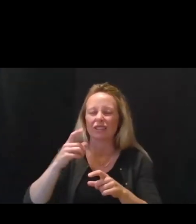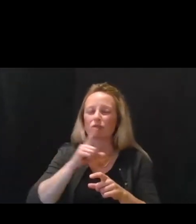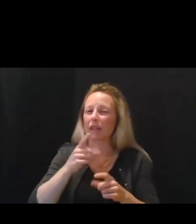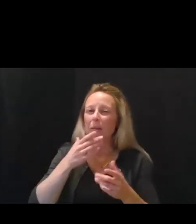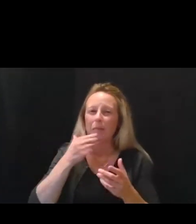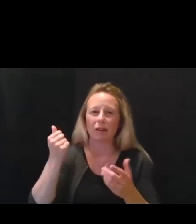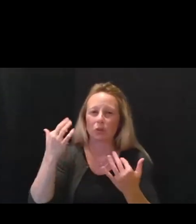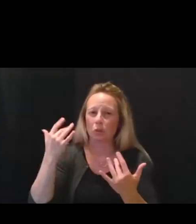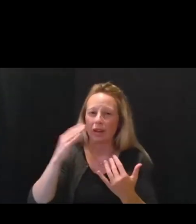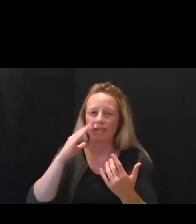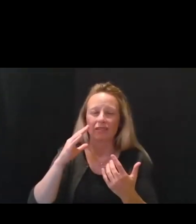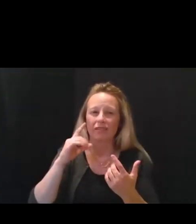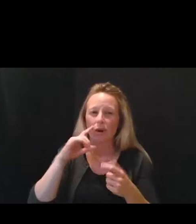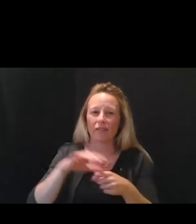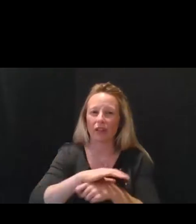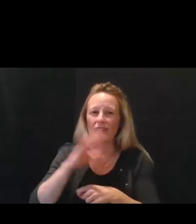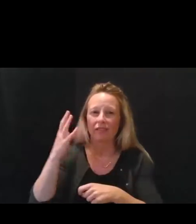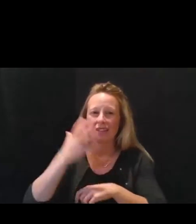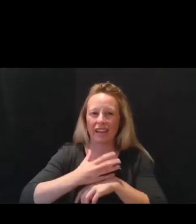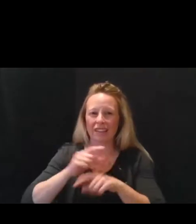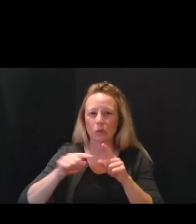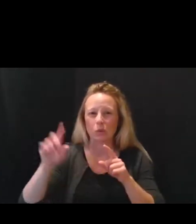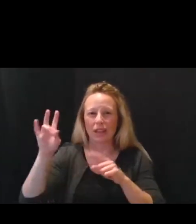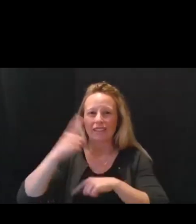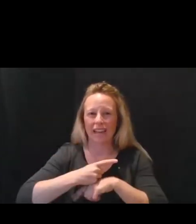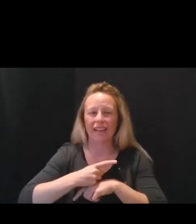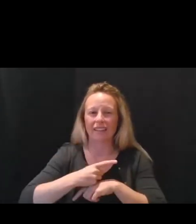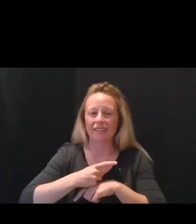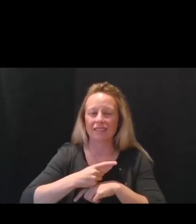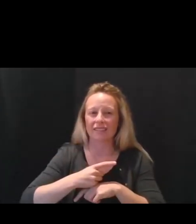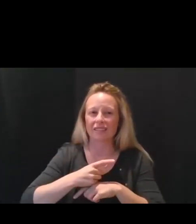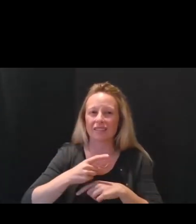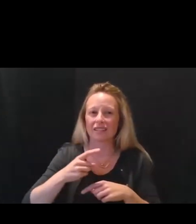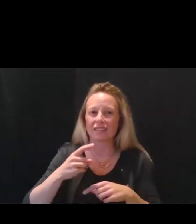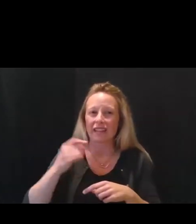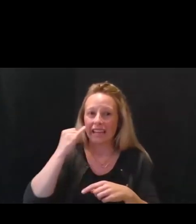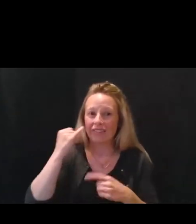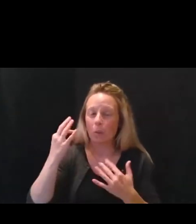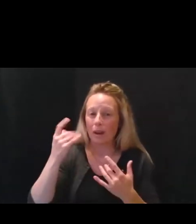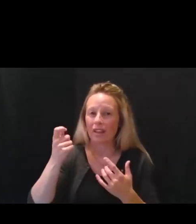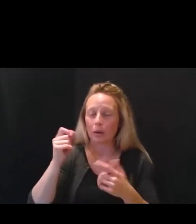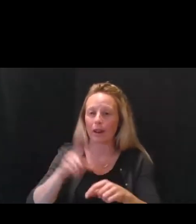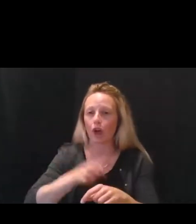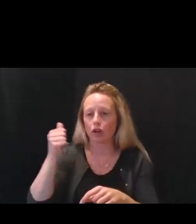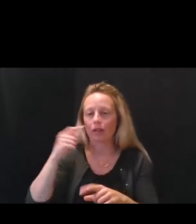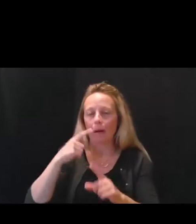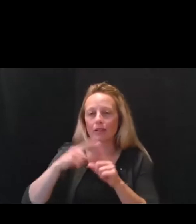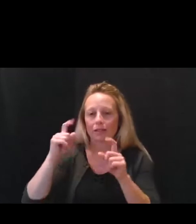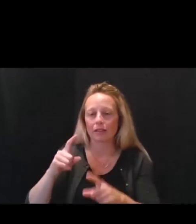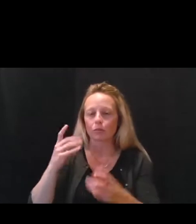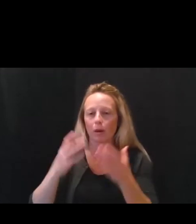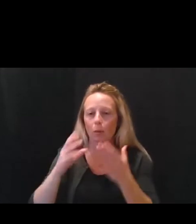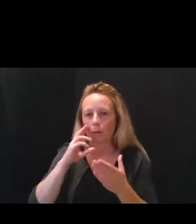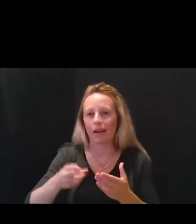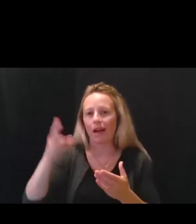day period, as the positive predictive value of that test is going to be higher if they wait a little longer. Otherwise, there is no need